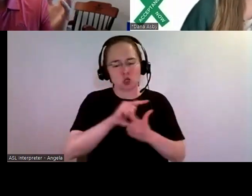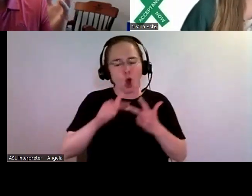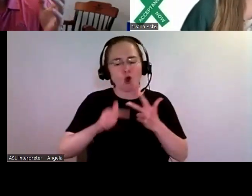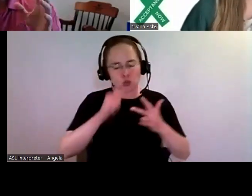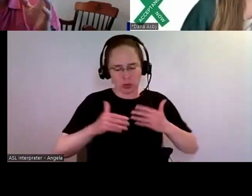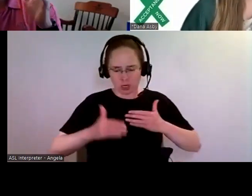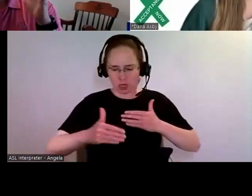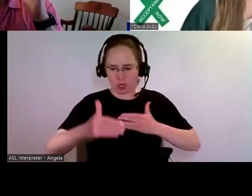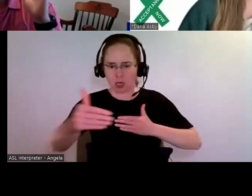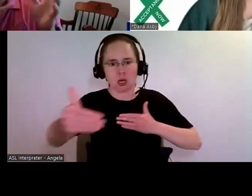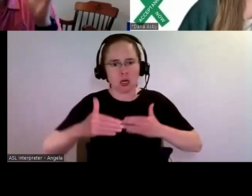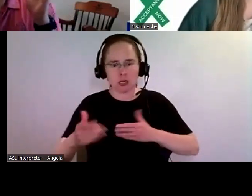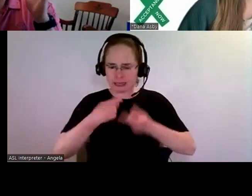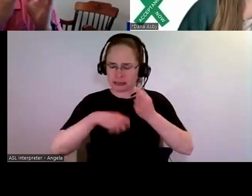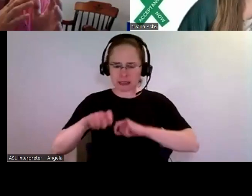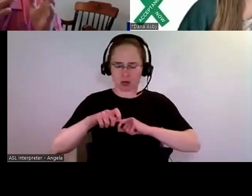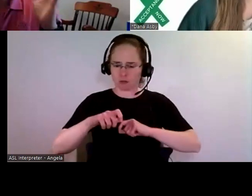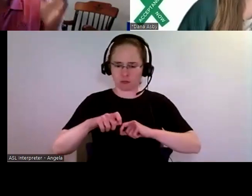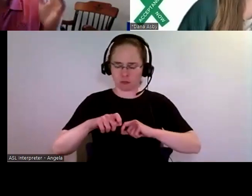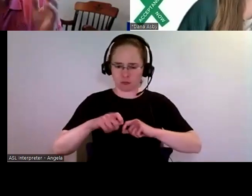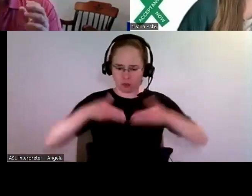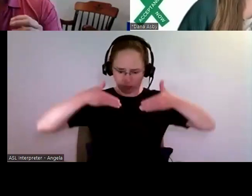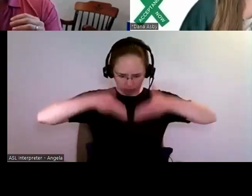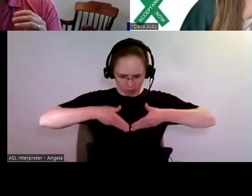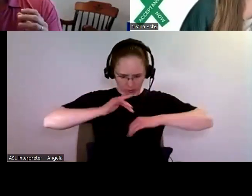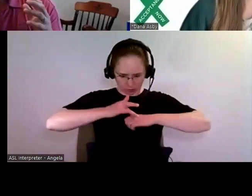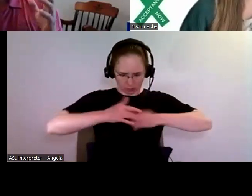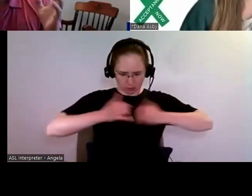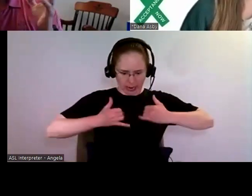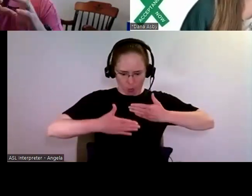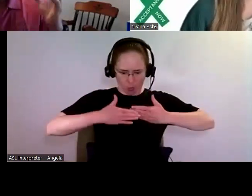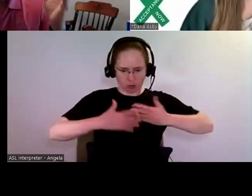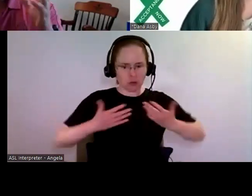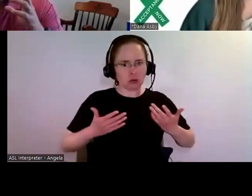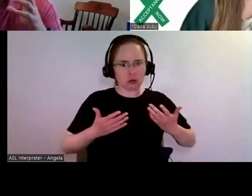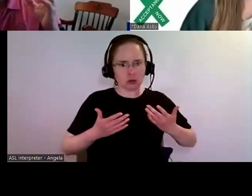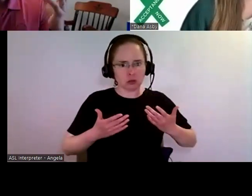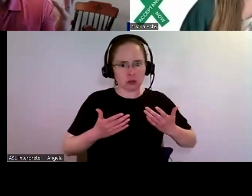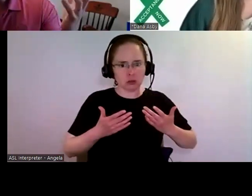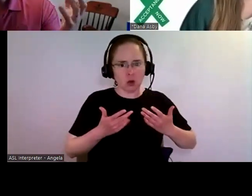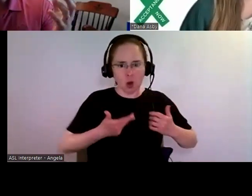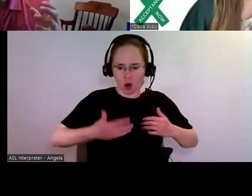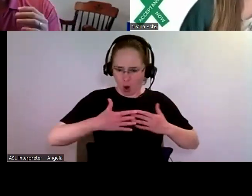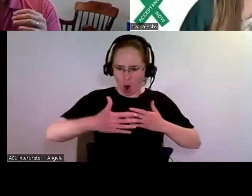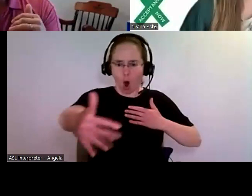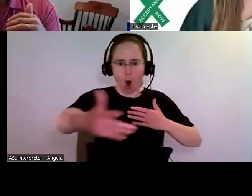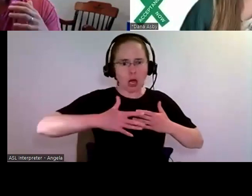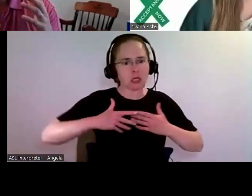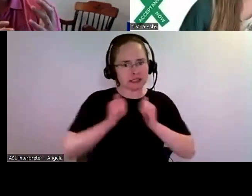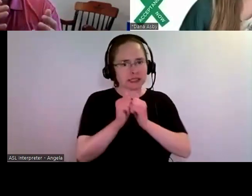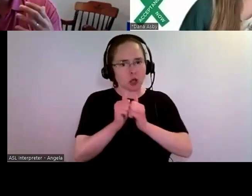them, rather than being blinded by one or the other, and have them be together too. But